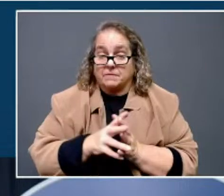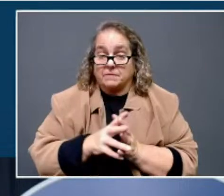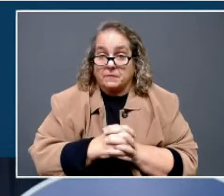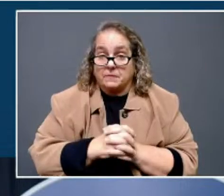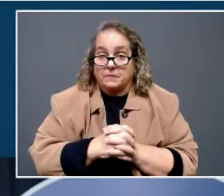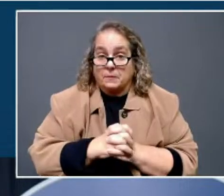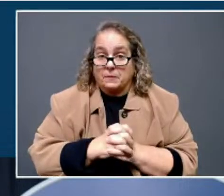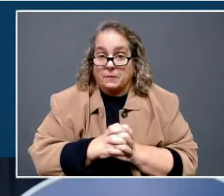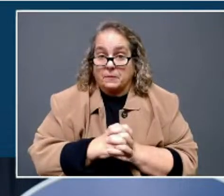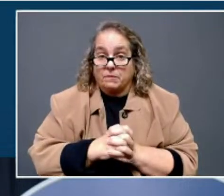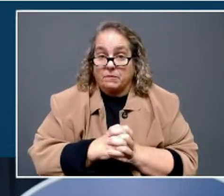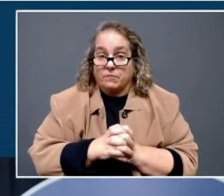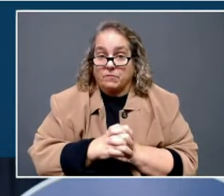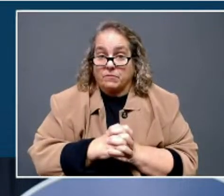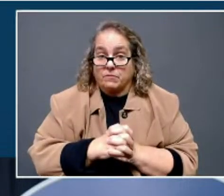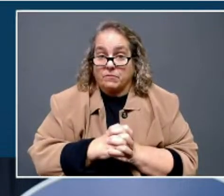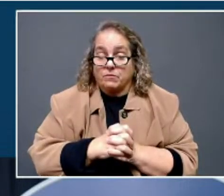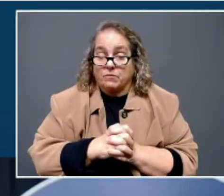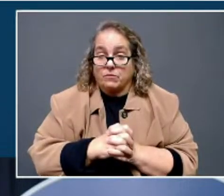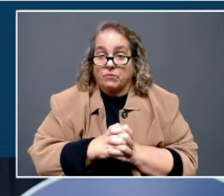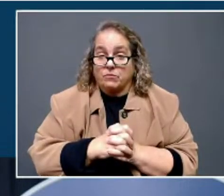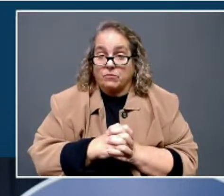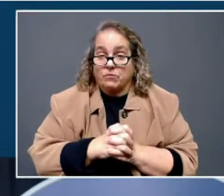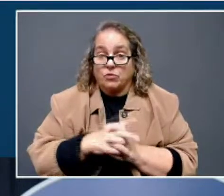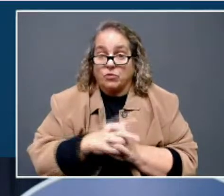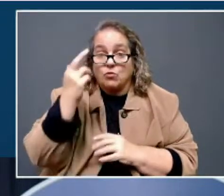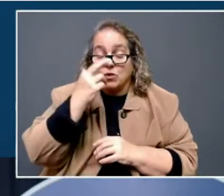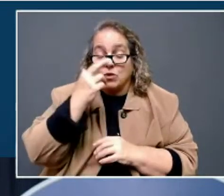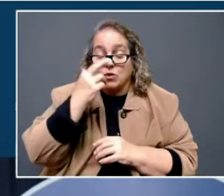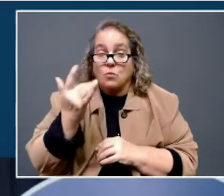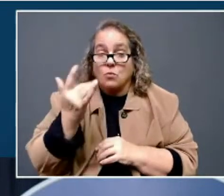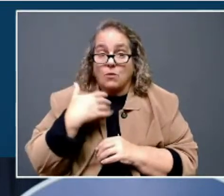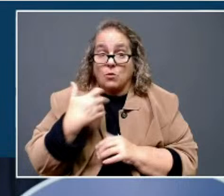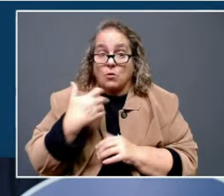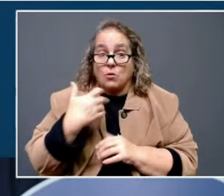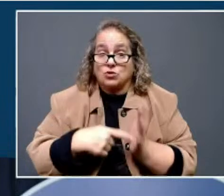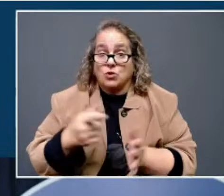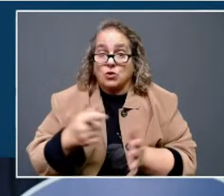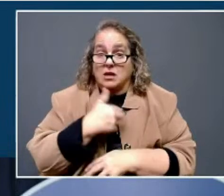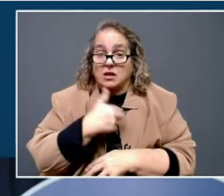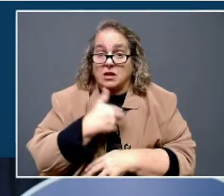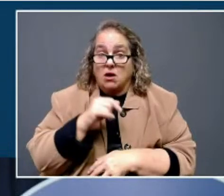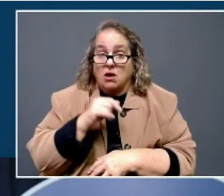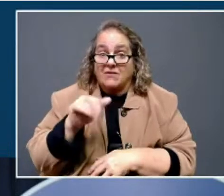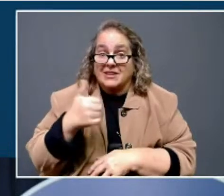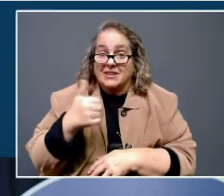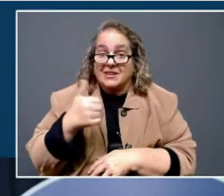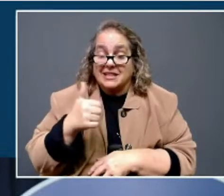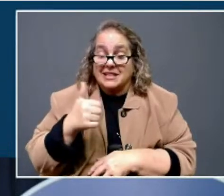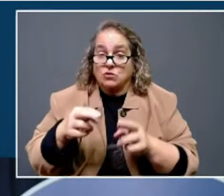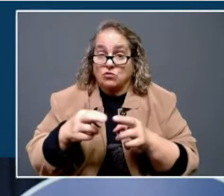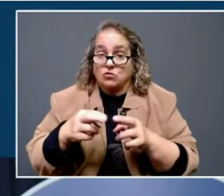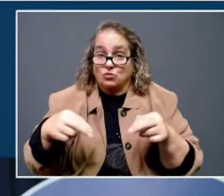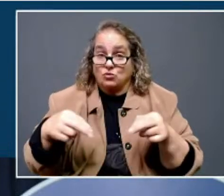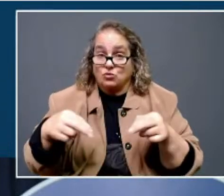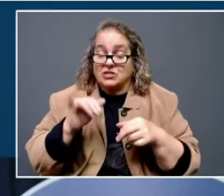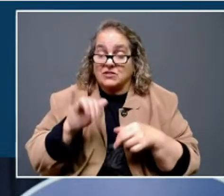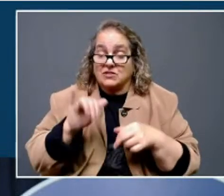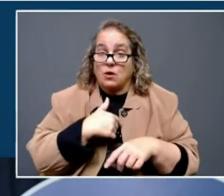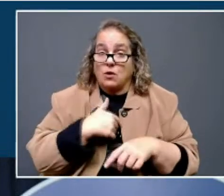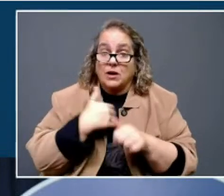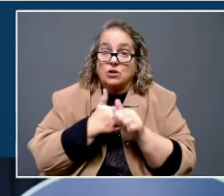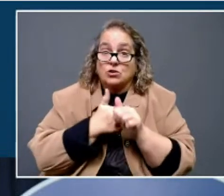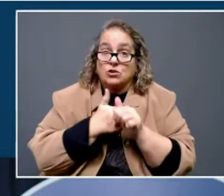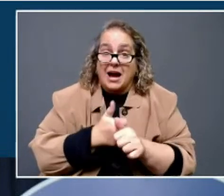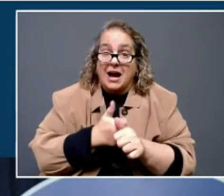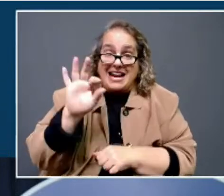And the reason is that of the 10 regions that we track, 9